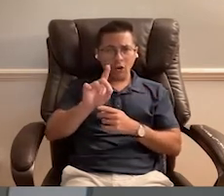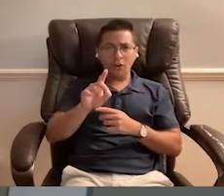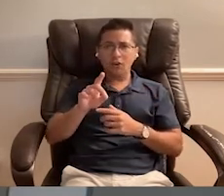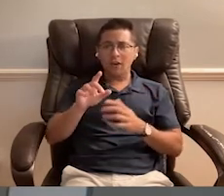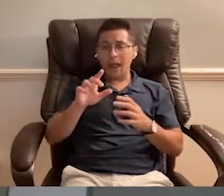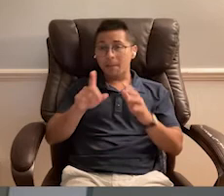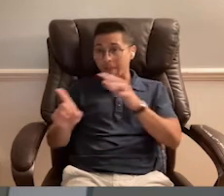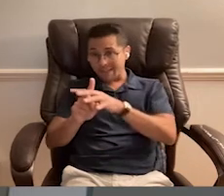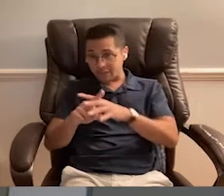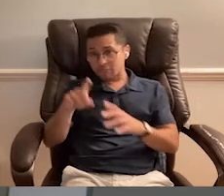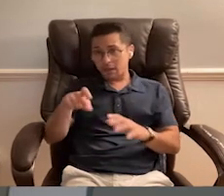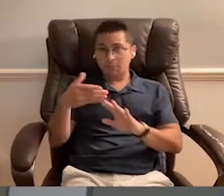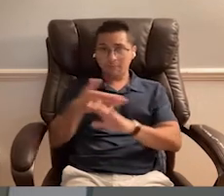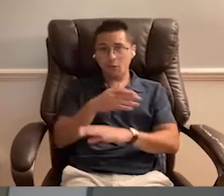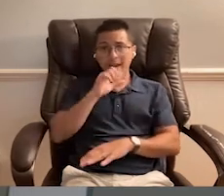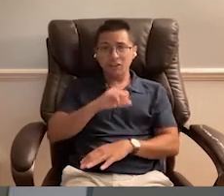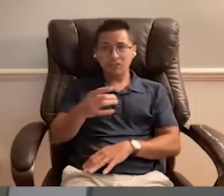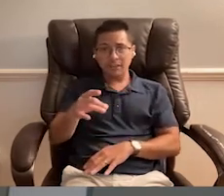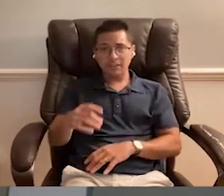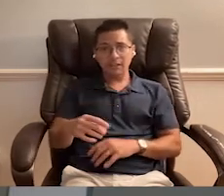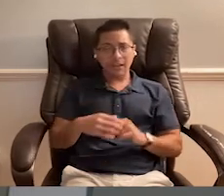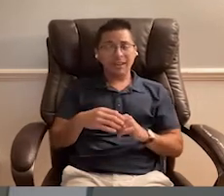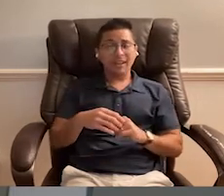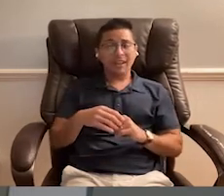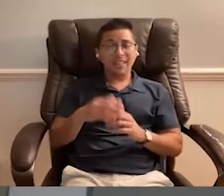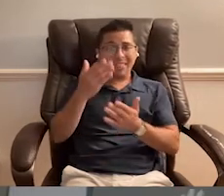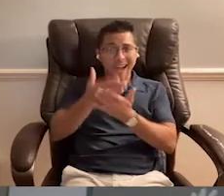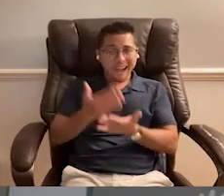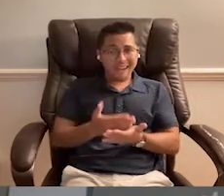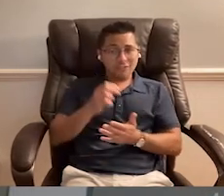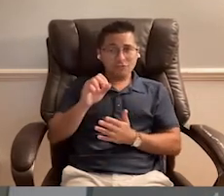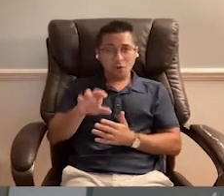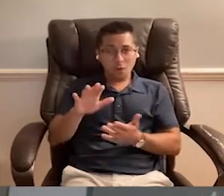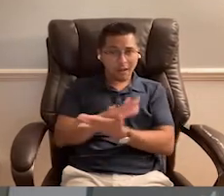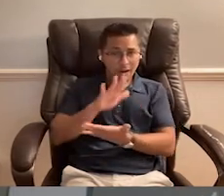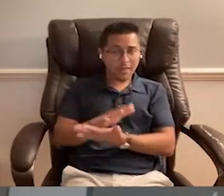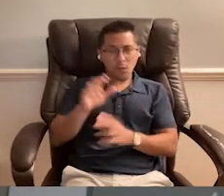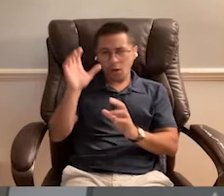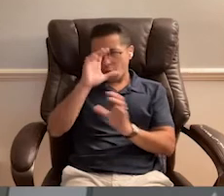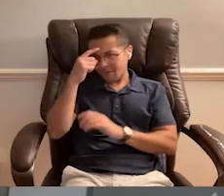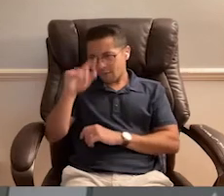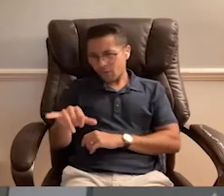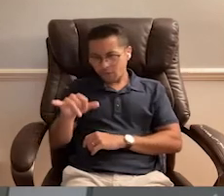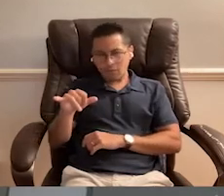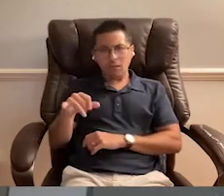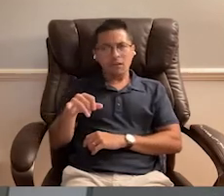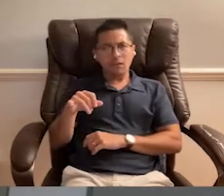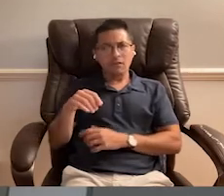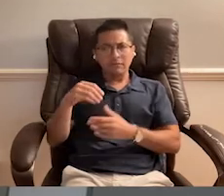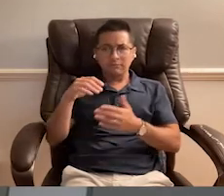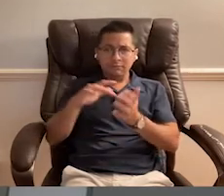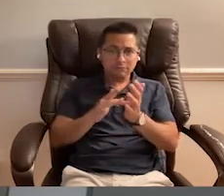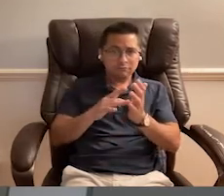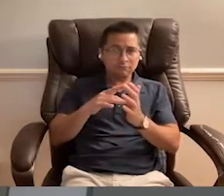by medical records, and again, as we said earlier, manifestation prior to the age of 18. The evidence or the documentation that we're going to